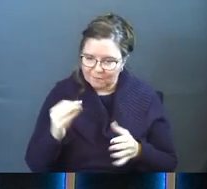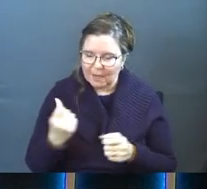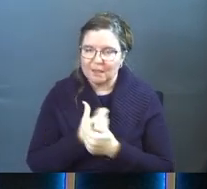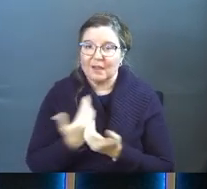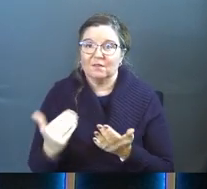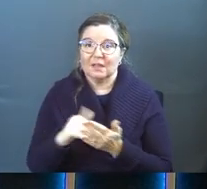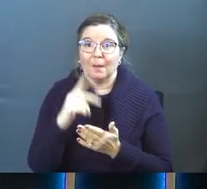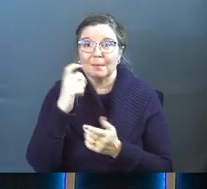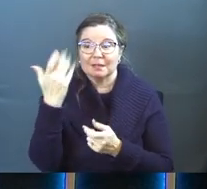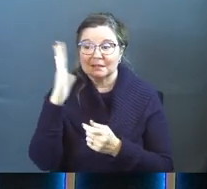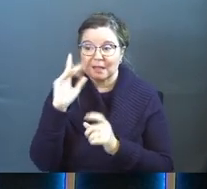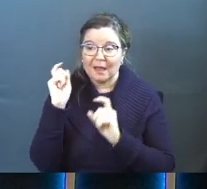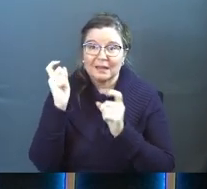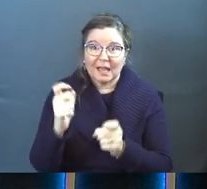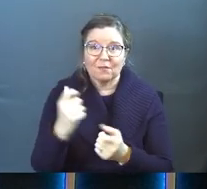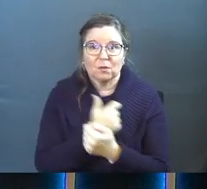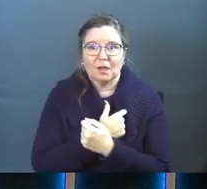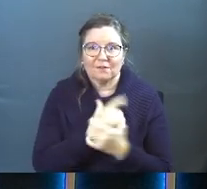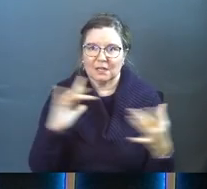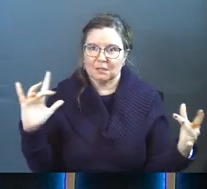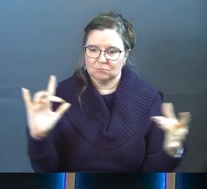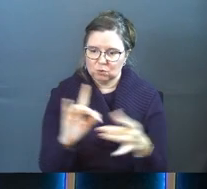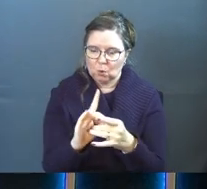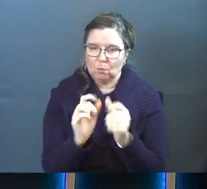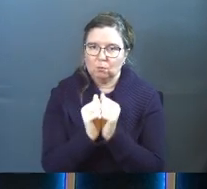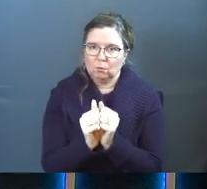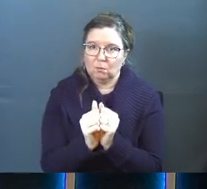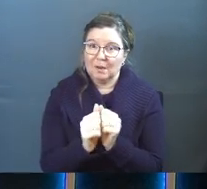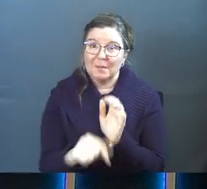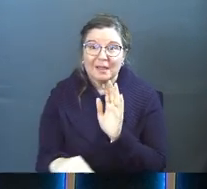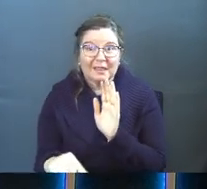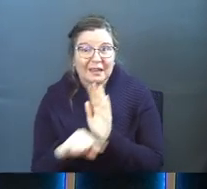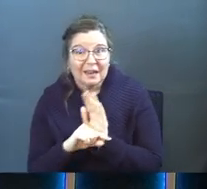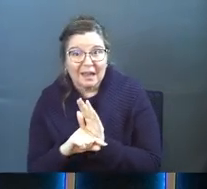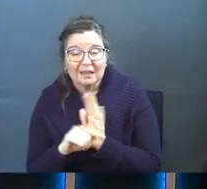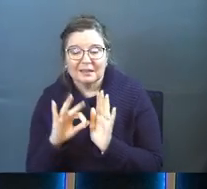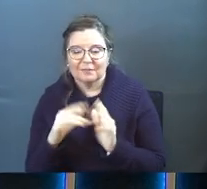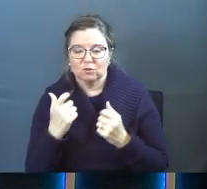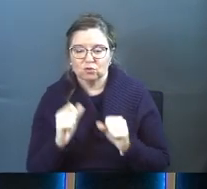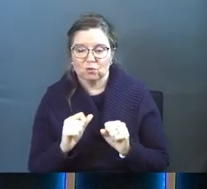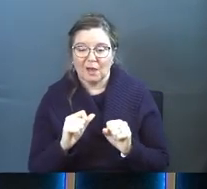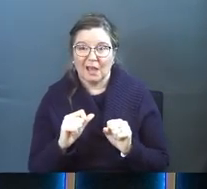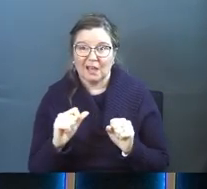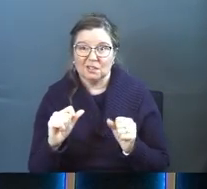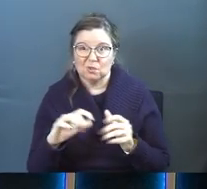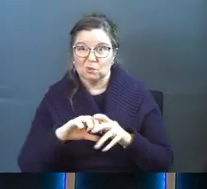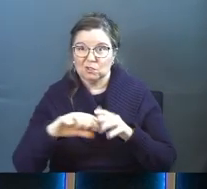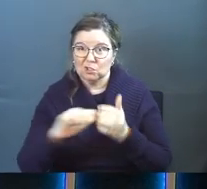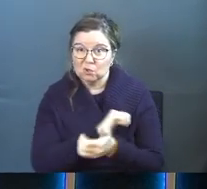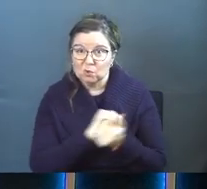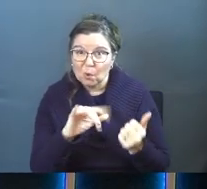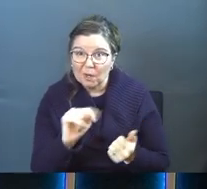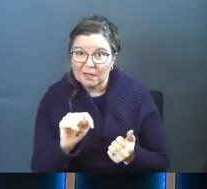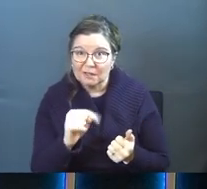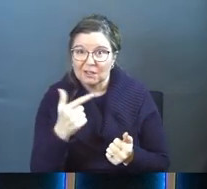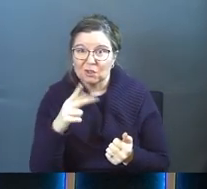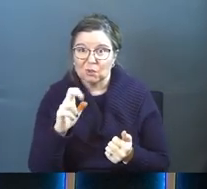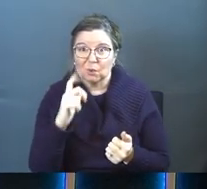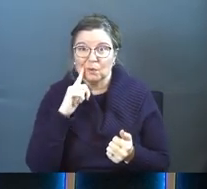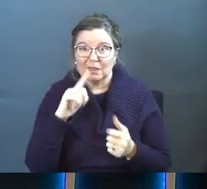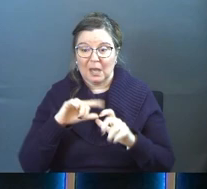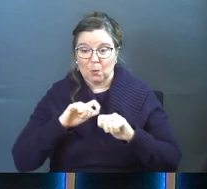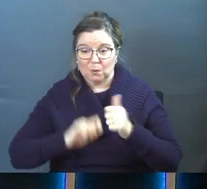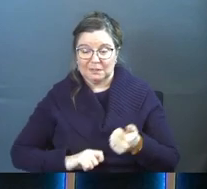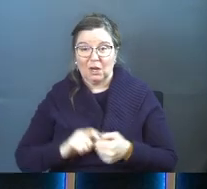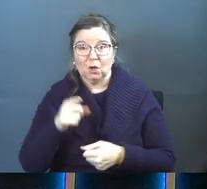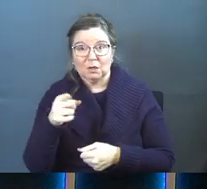you this love and he joined you. But the negative side of it is if you try to tear it apart, it's the kind of glue that's going to tear